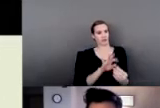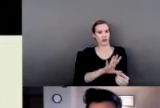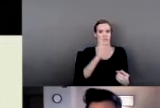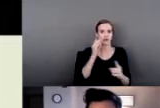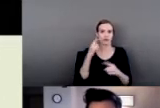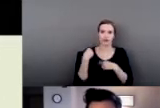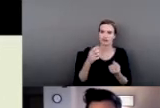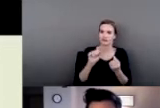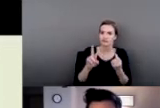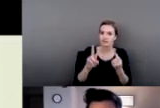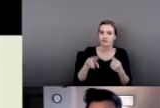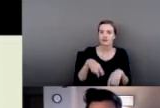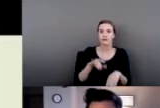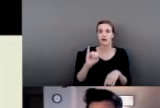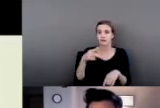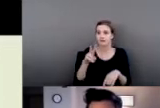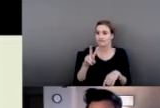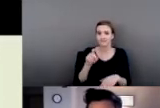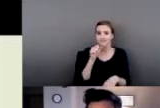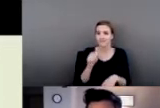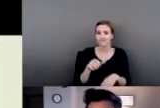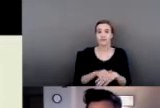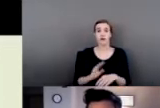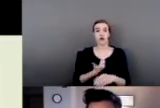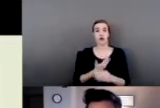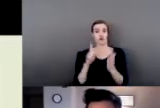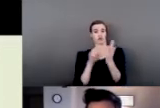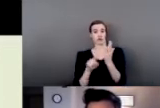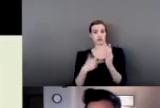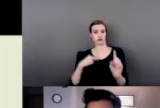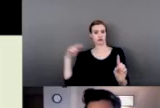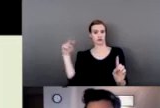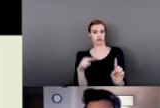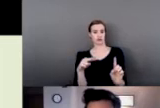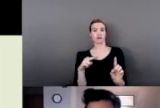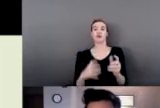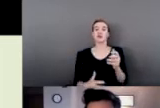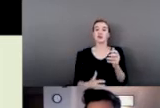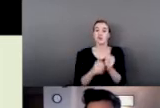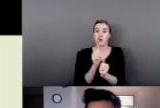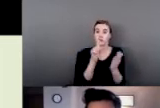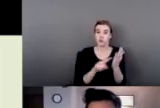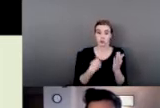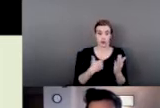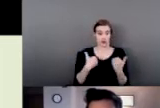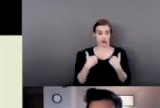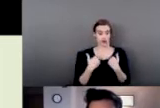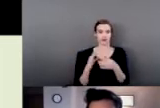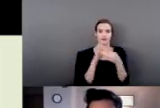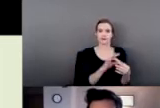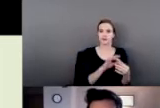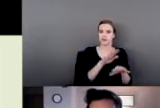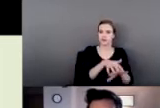For a researcher standpoint, most of the research that is out there is regarding Native women, but just in